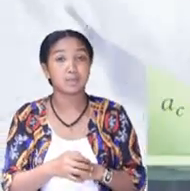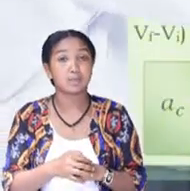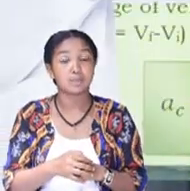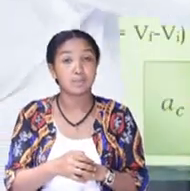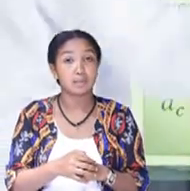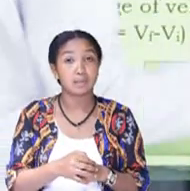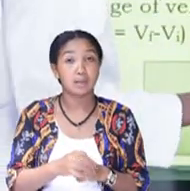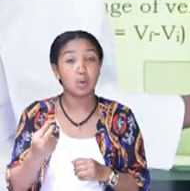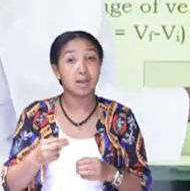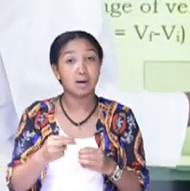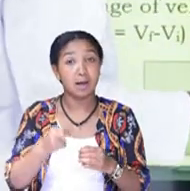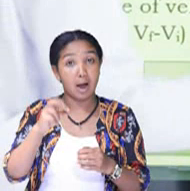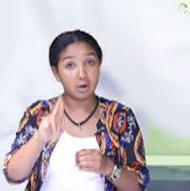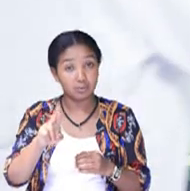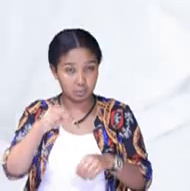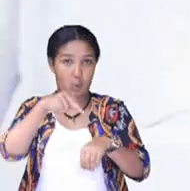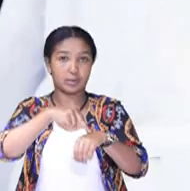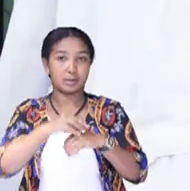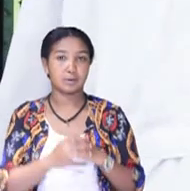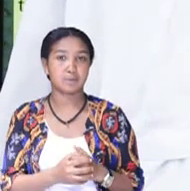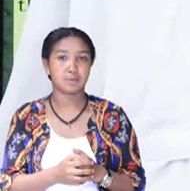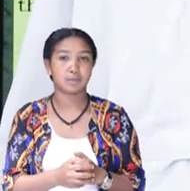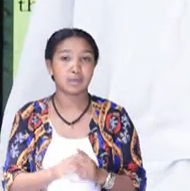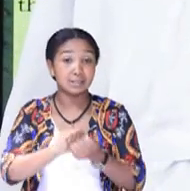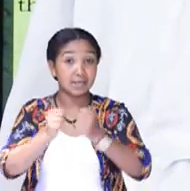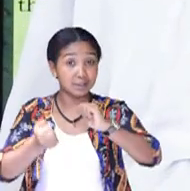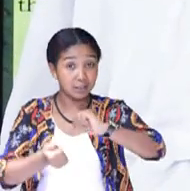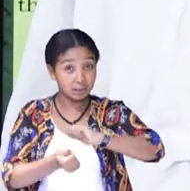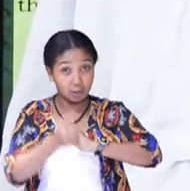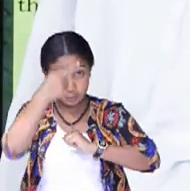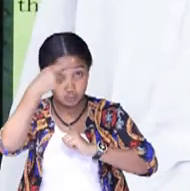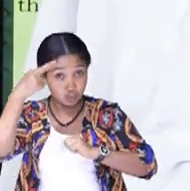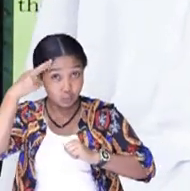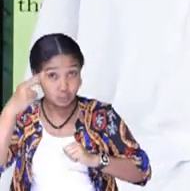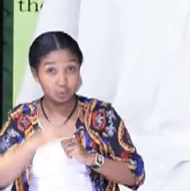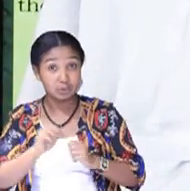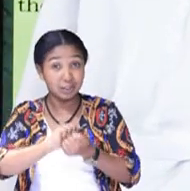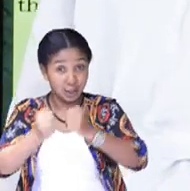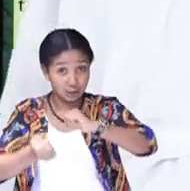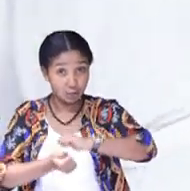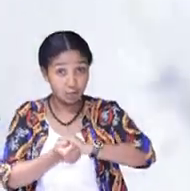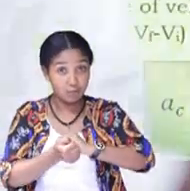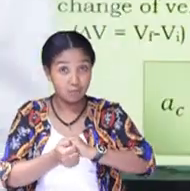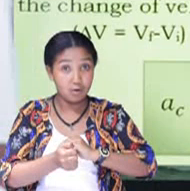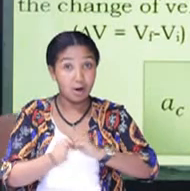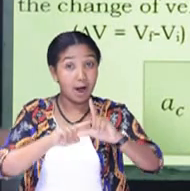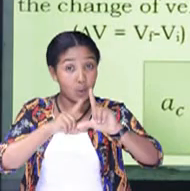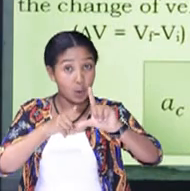motion. We can consider r to be constant. The change appears due to the change of what? The change of